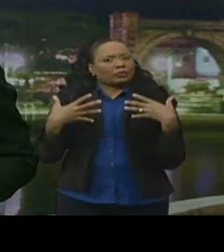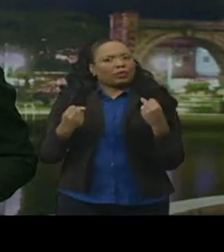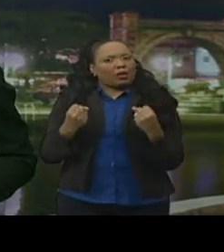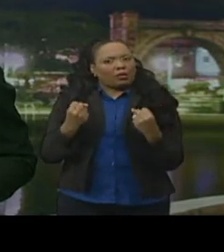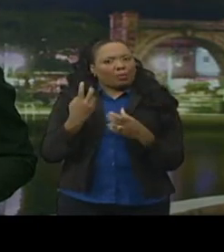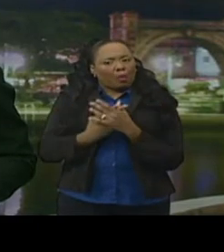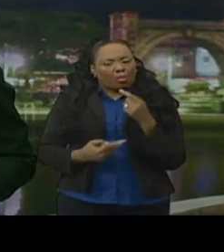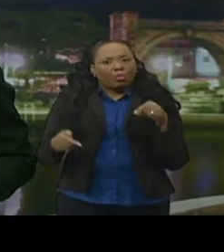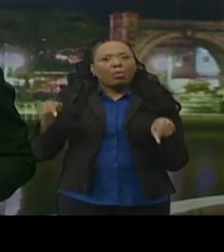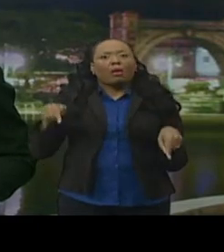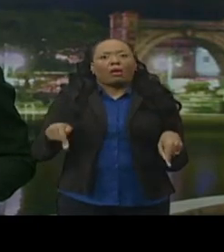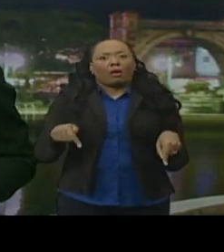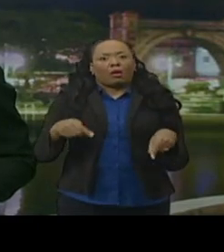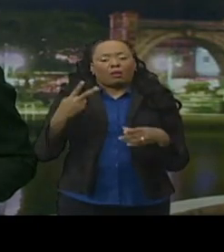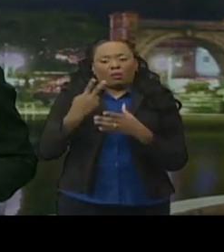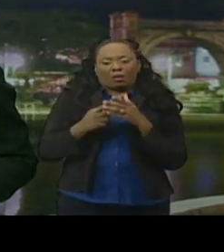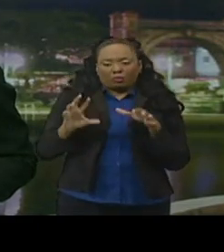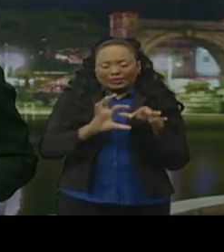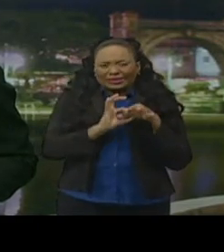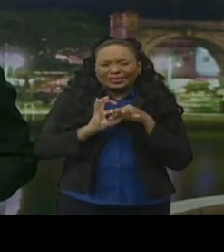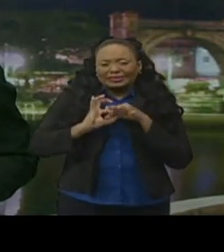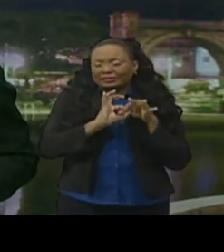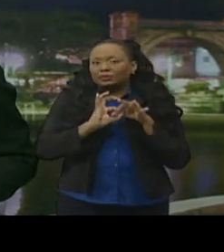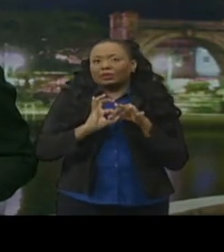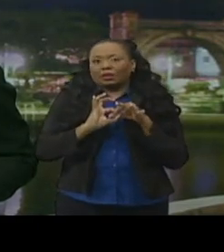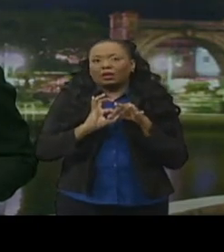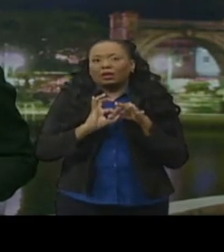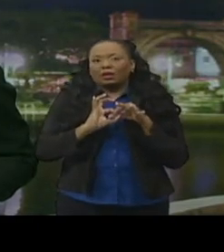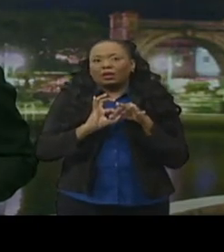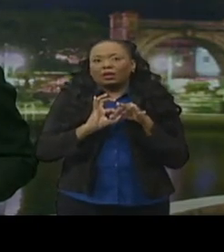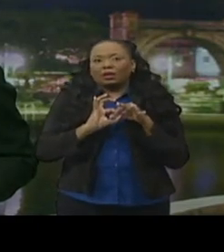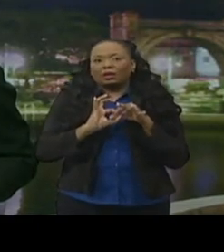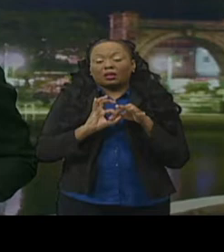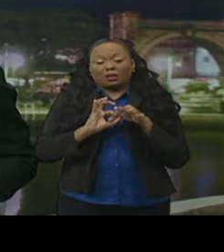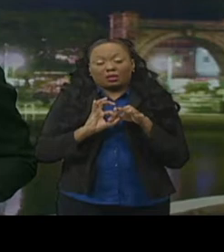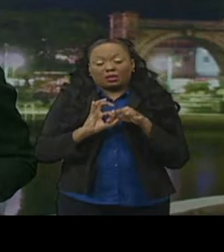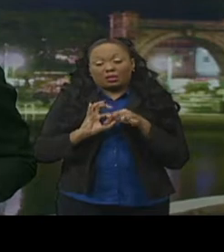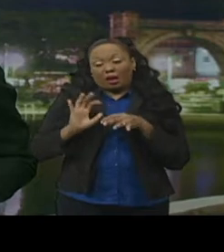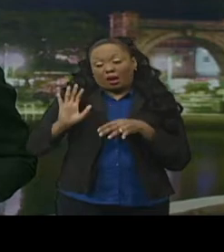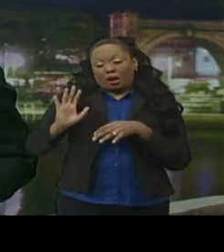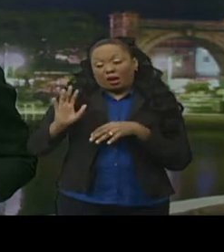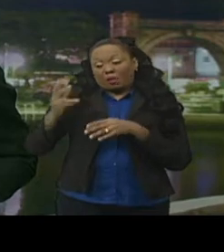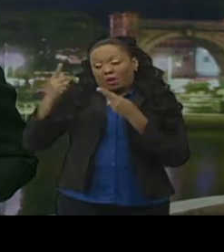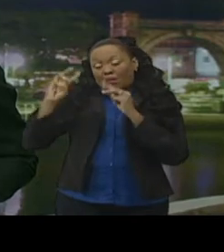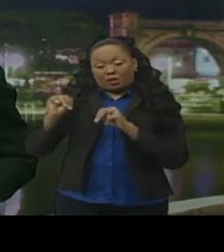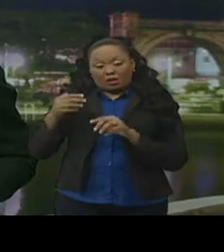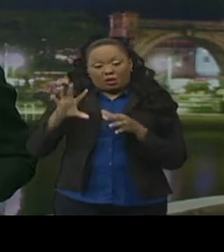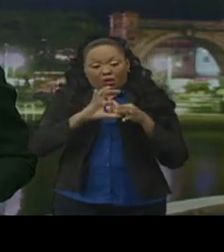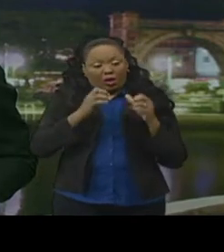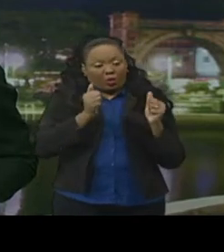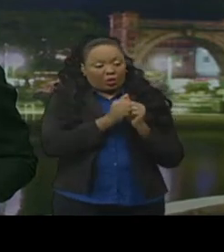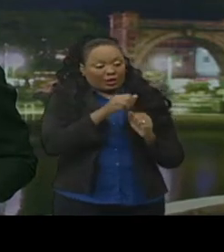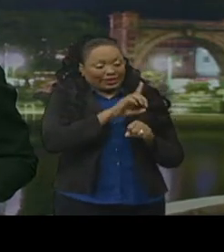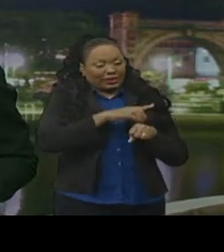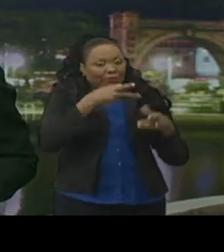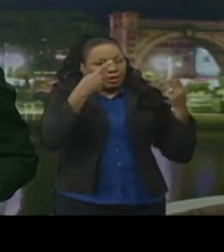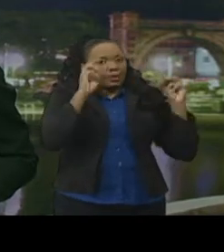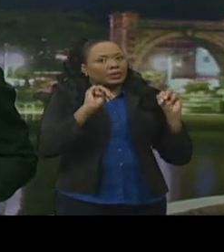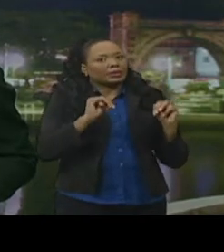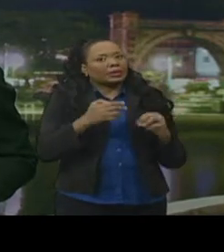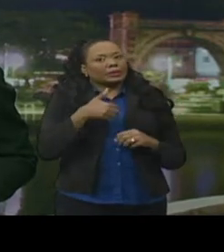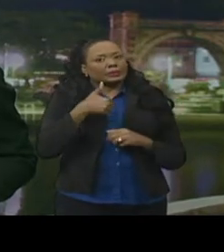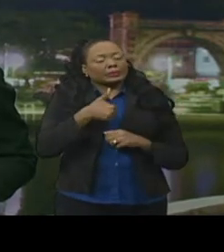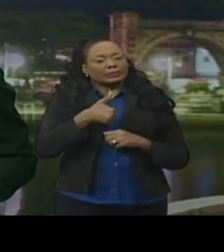and the two governments continue to work closely together. She says her relationship with Prime Minister Roosevelt Skerrit is also very good.